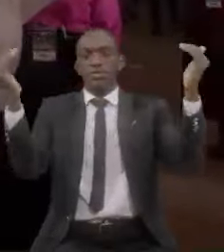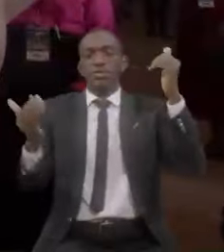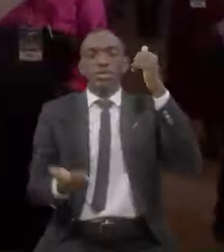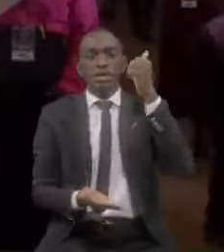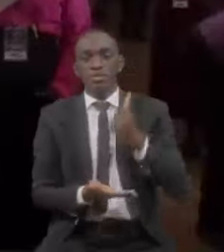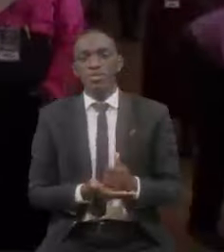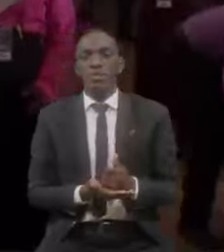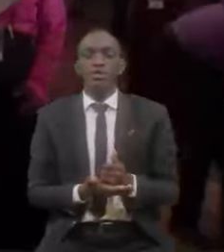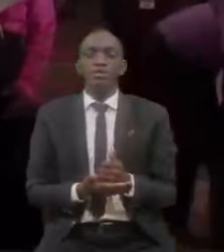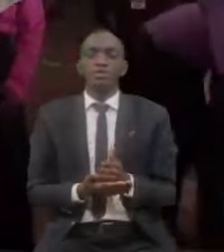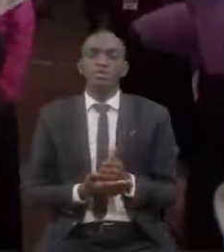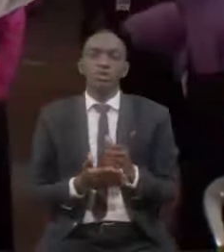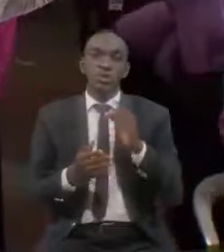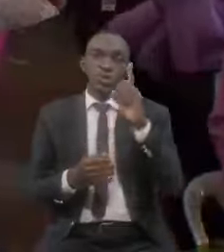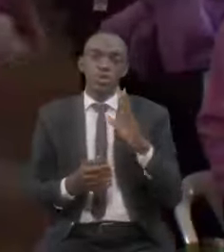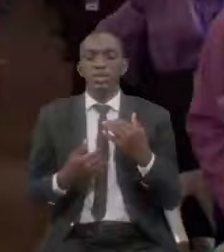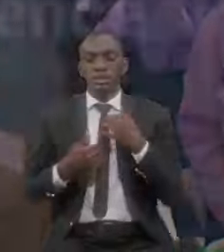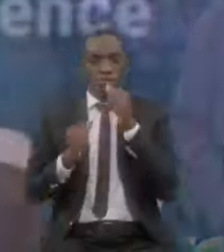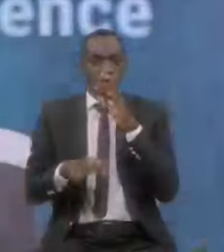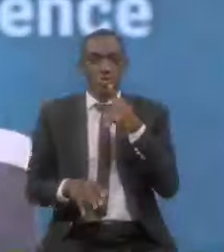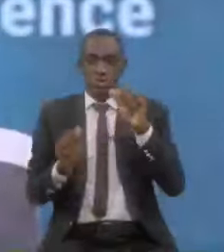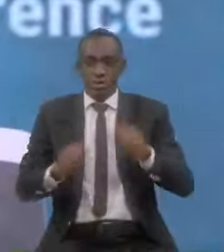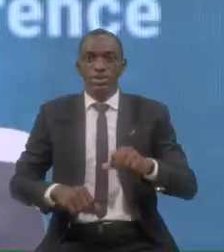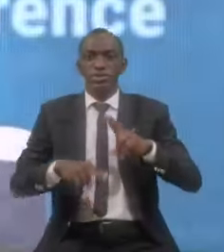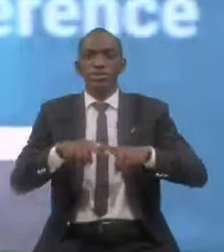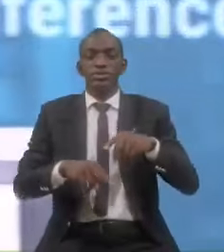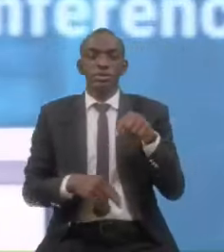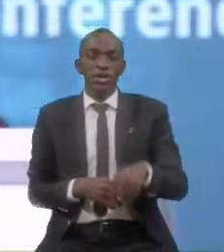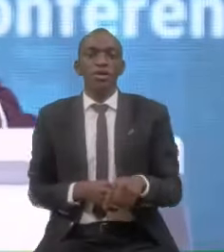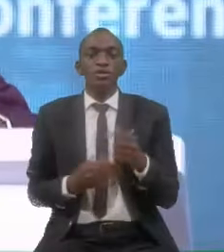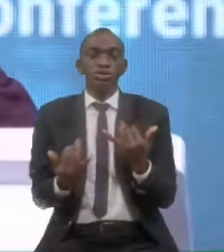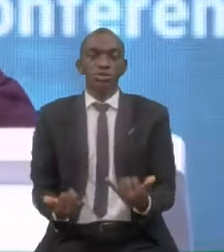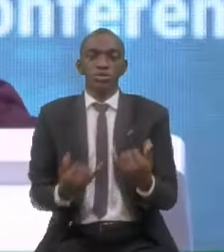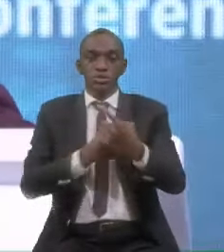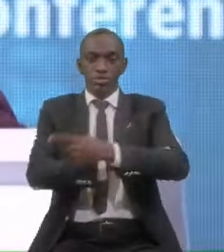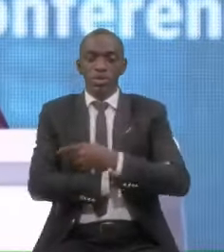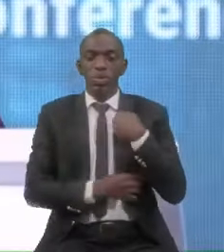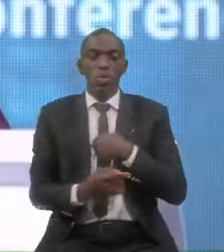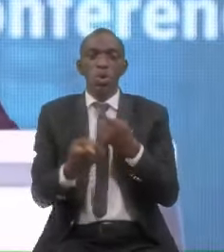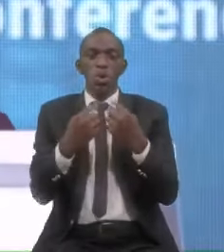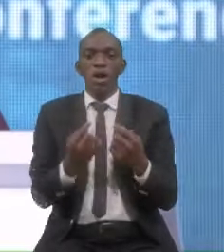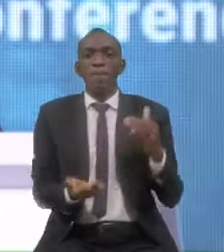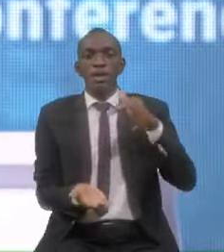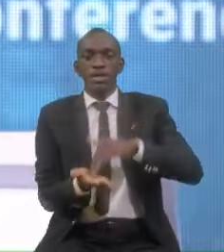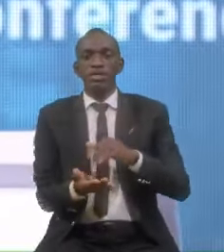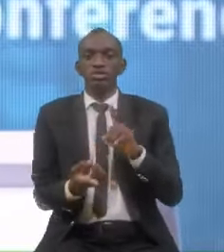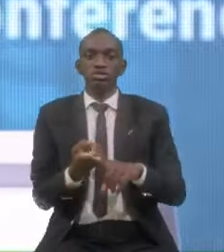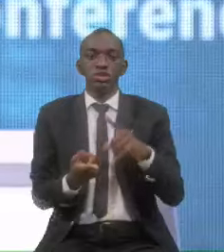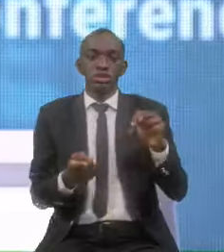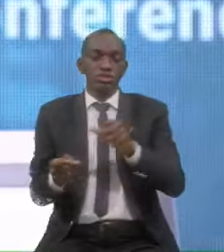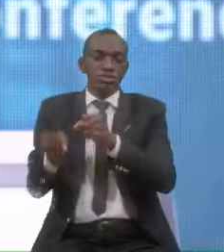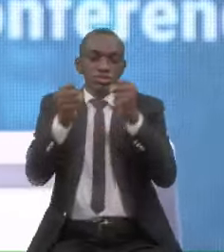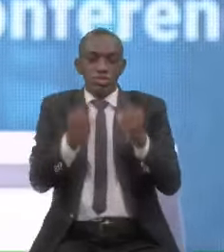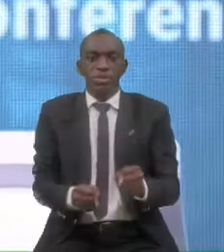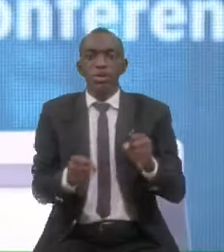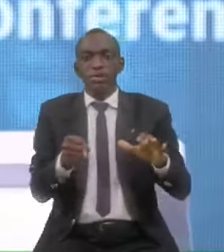God has blessed you. You can sit down. Today we come again to the strengthening